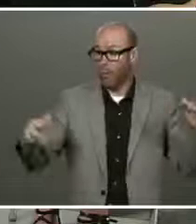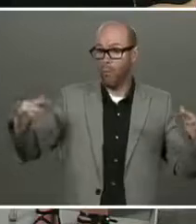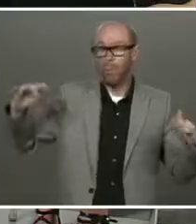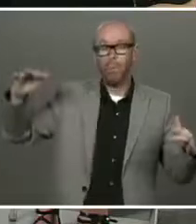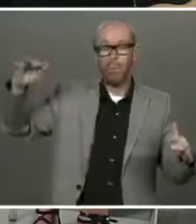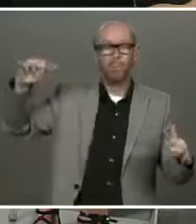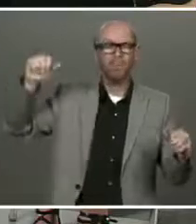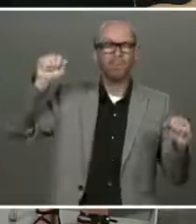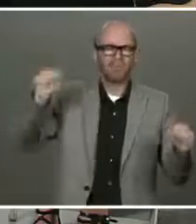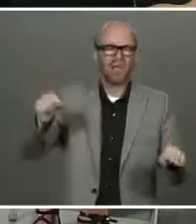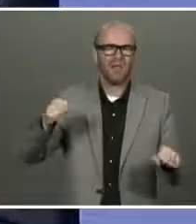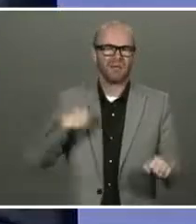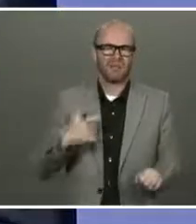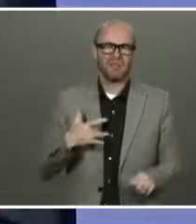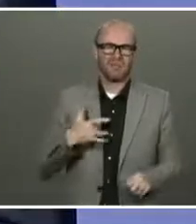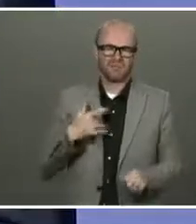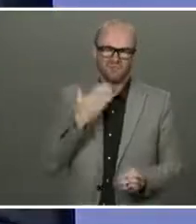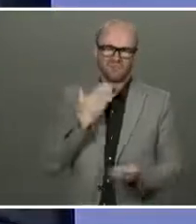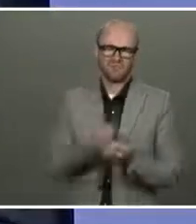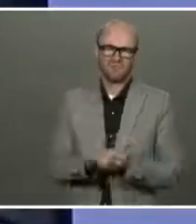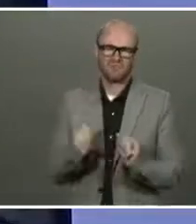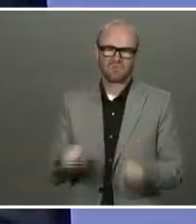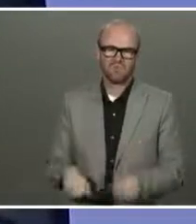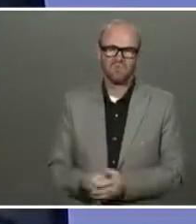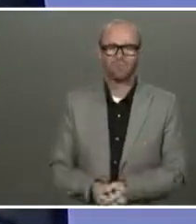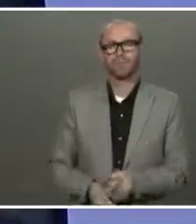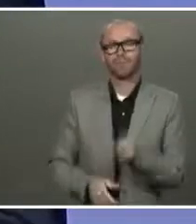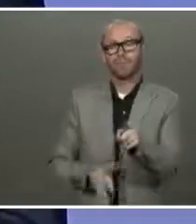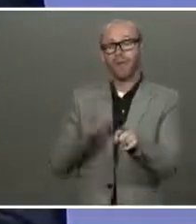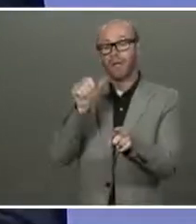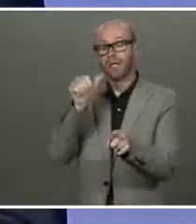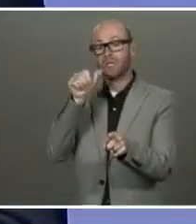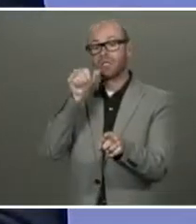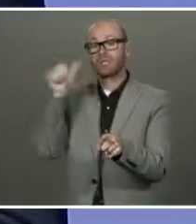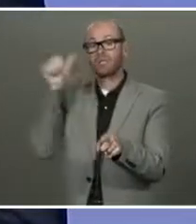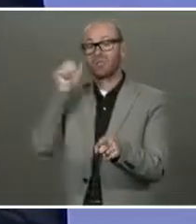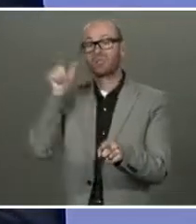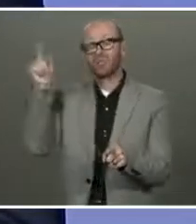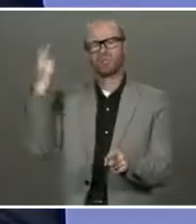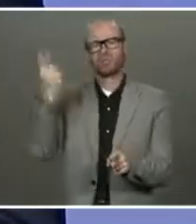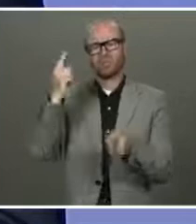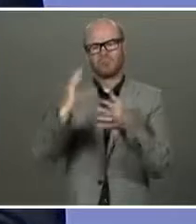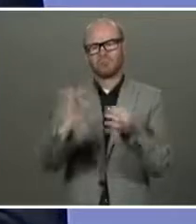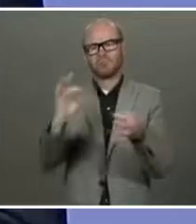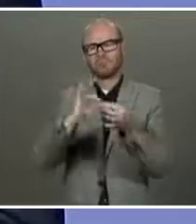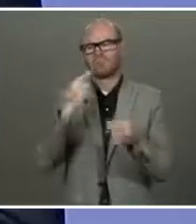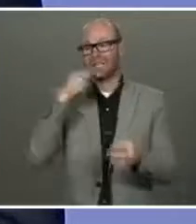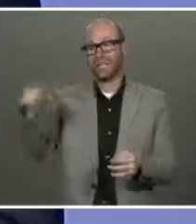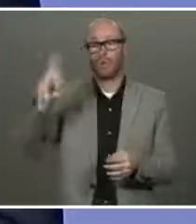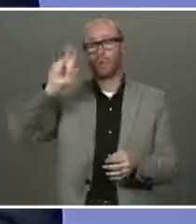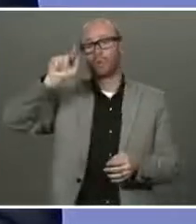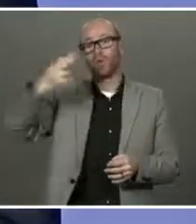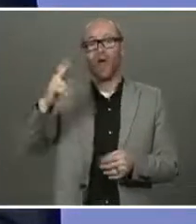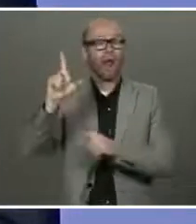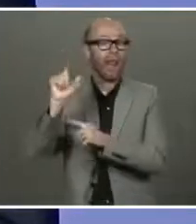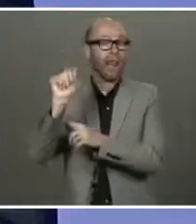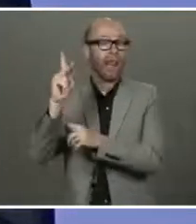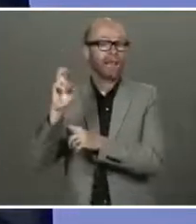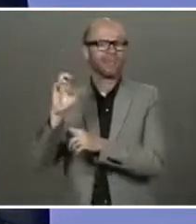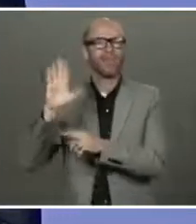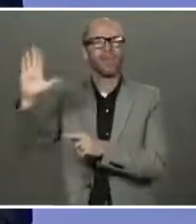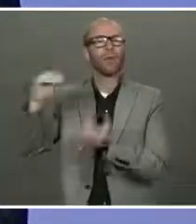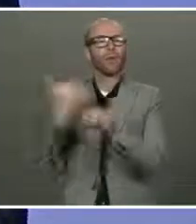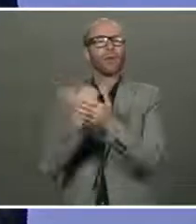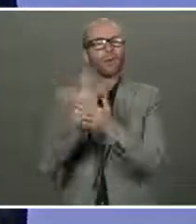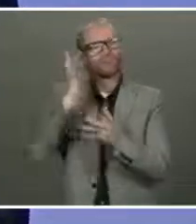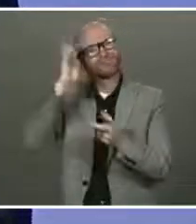of Forestry, Fire, and State Lands called the Utah Lake Islands proposal unconstitutional and not legally sound. Your thoughts on that declaration,